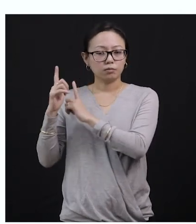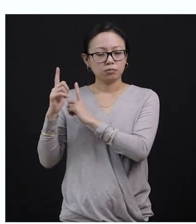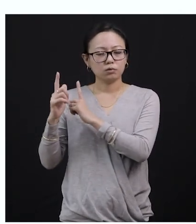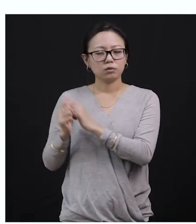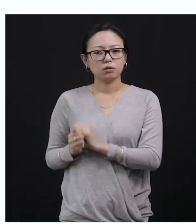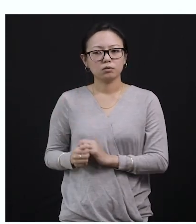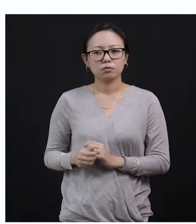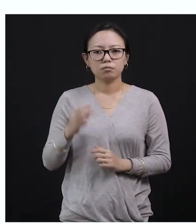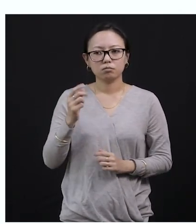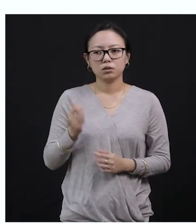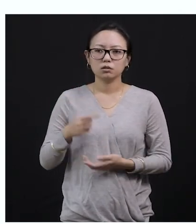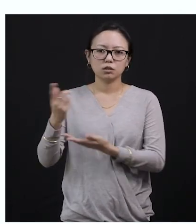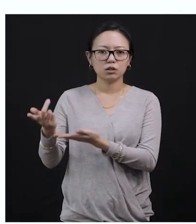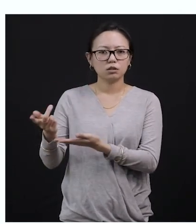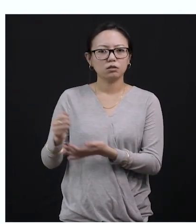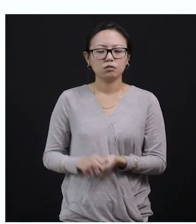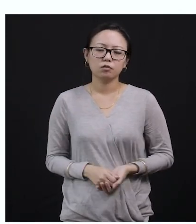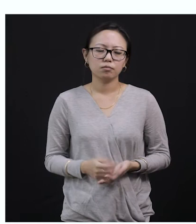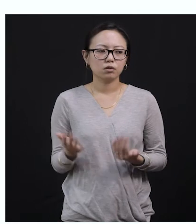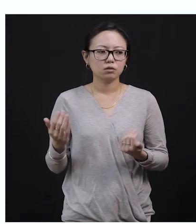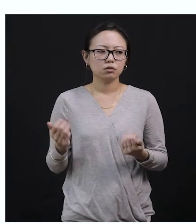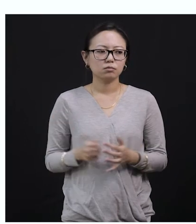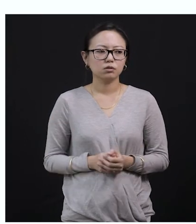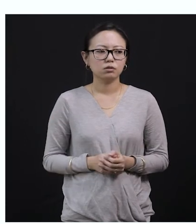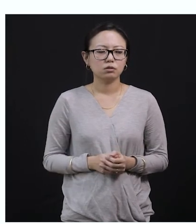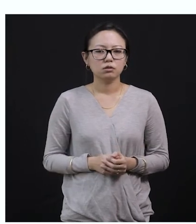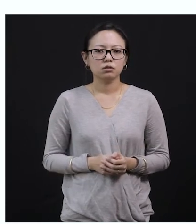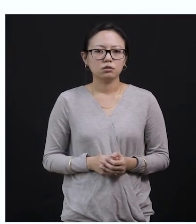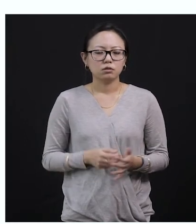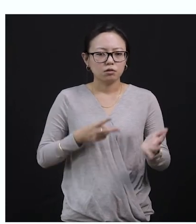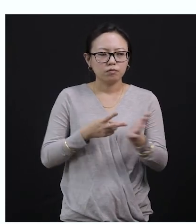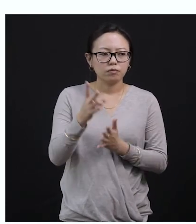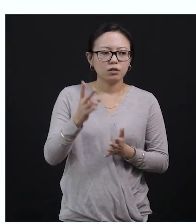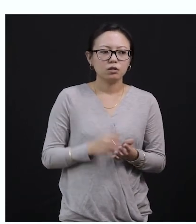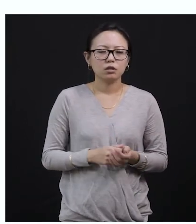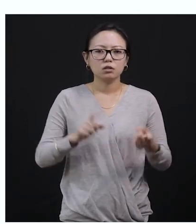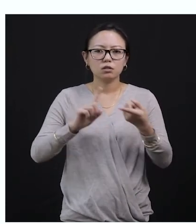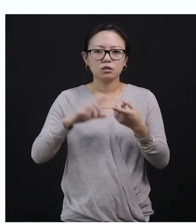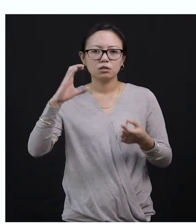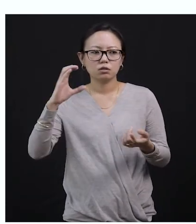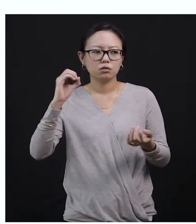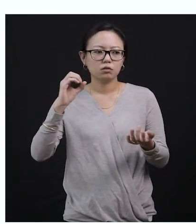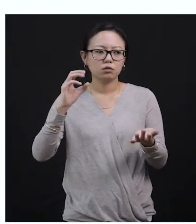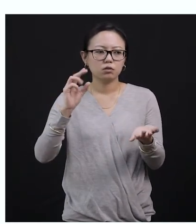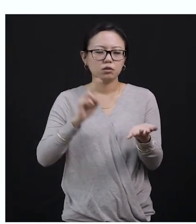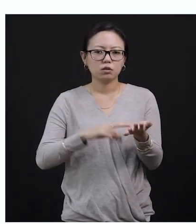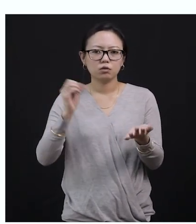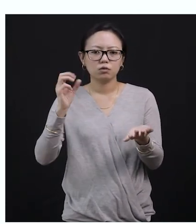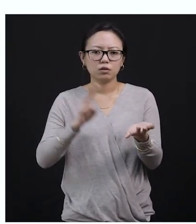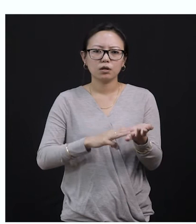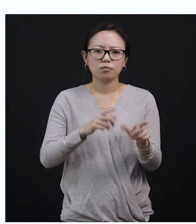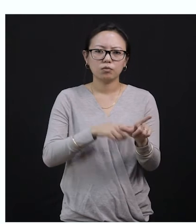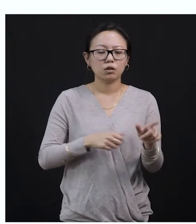all right? Then the village economy was very good because some of them worked as traders, some of them were